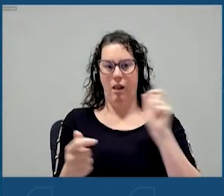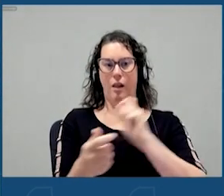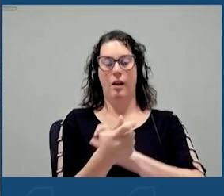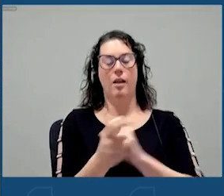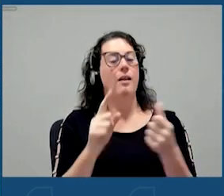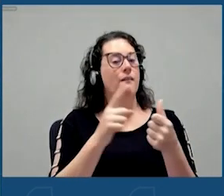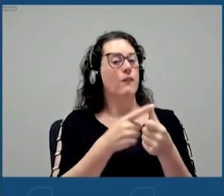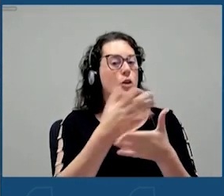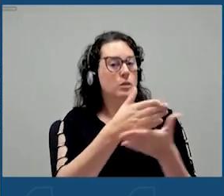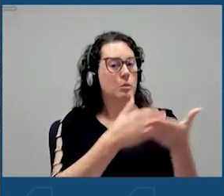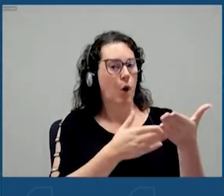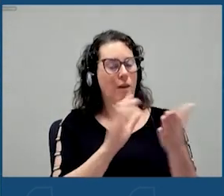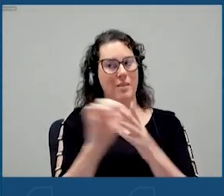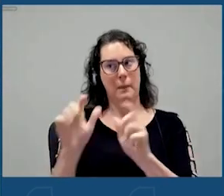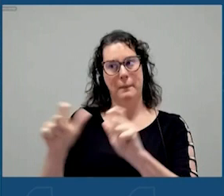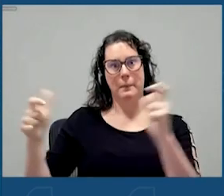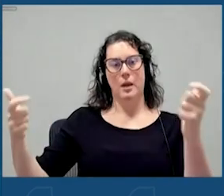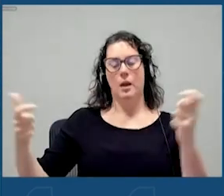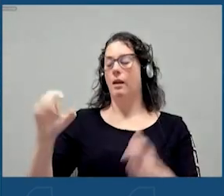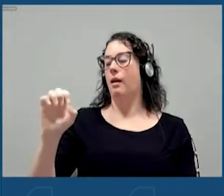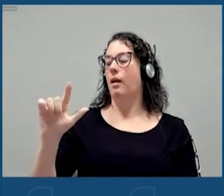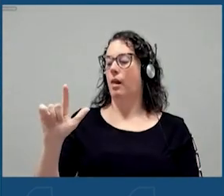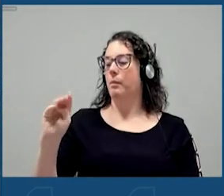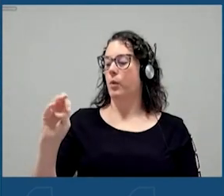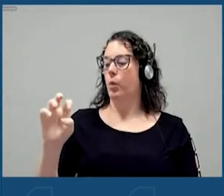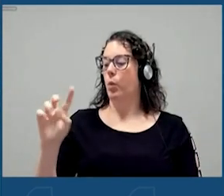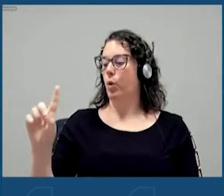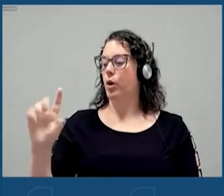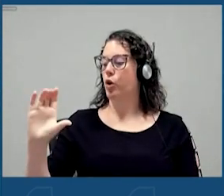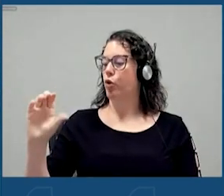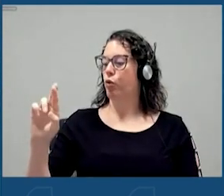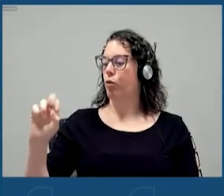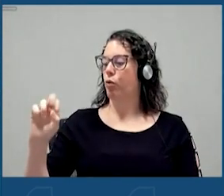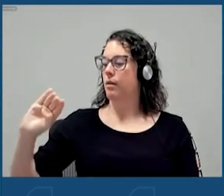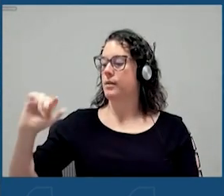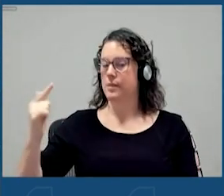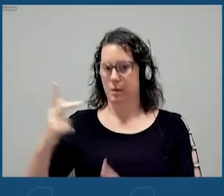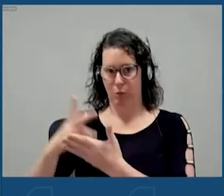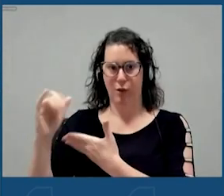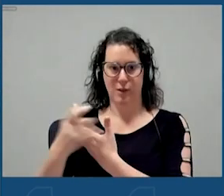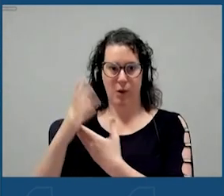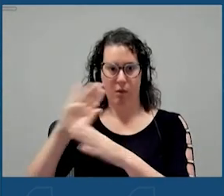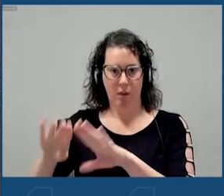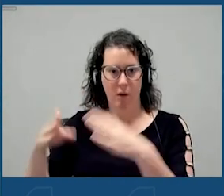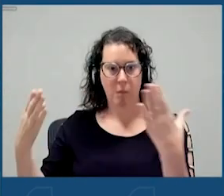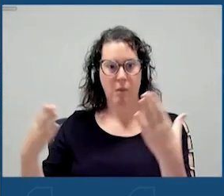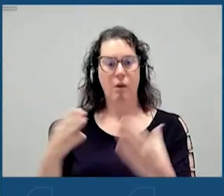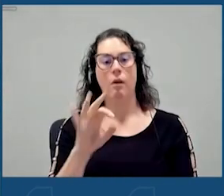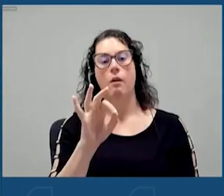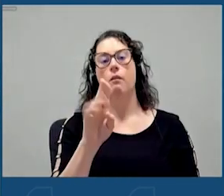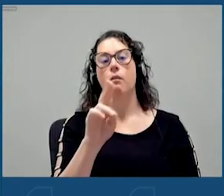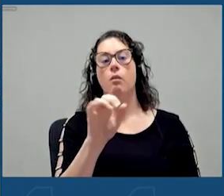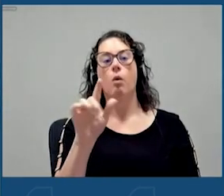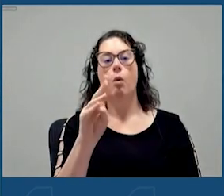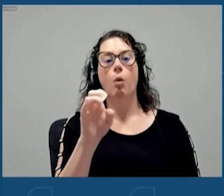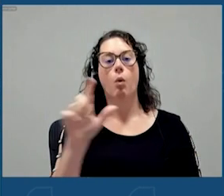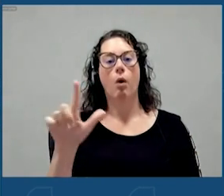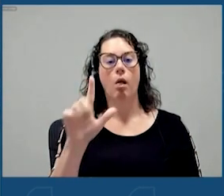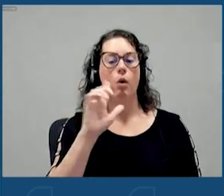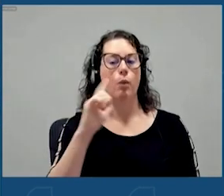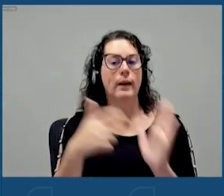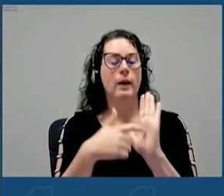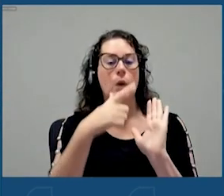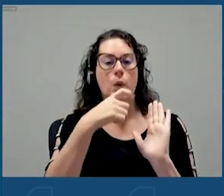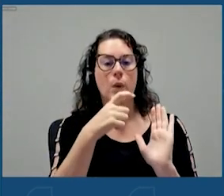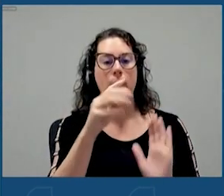Elmwood Crossing project to open for residents. I should note that the name Folwell is in recognition of Dr.